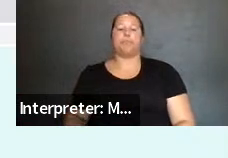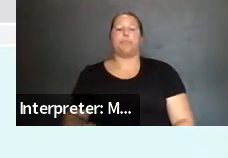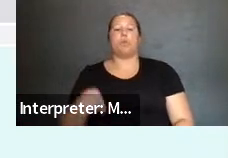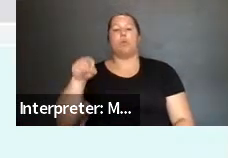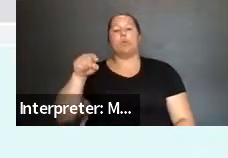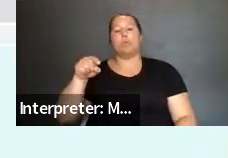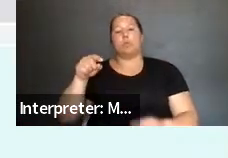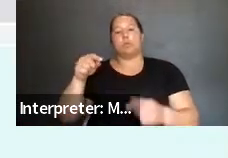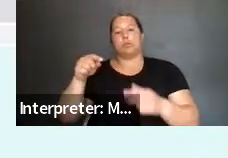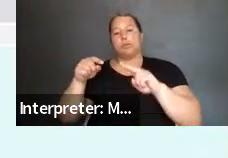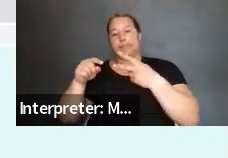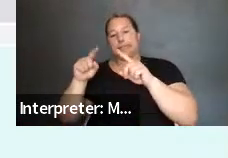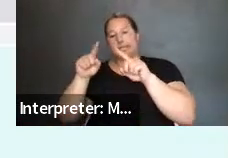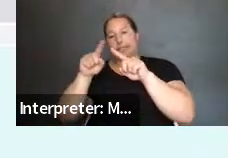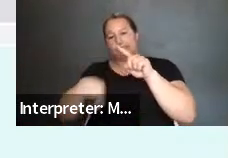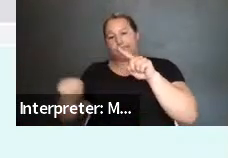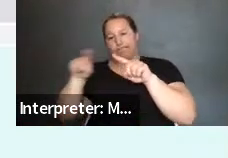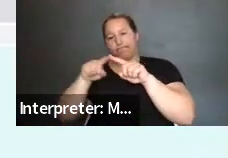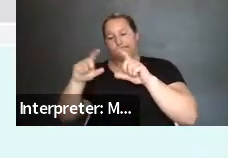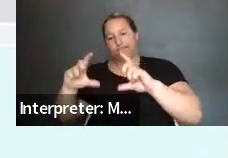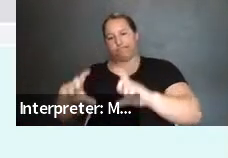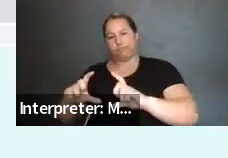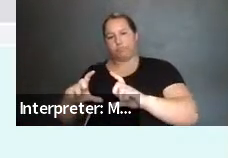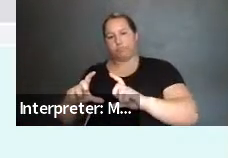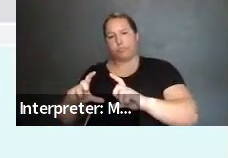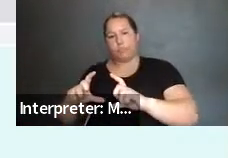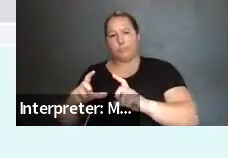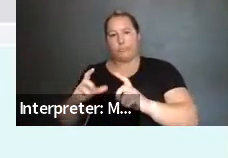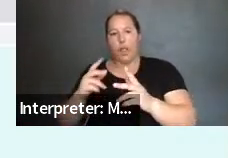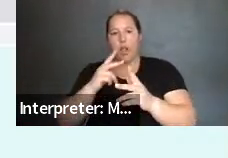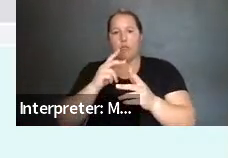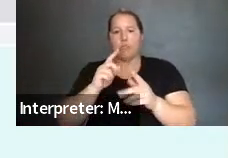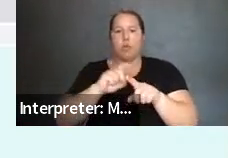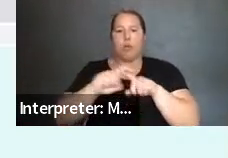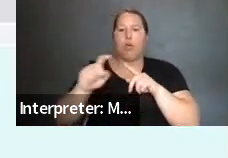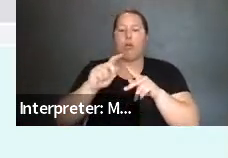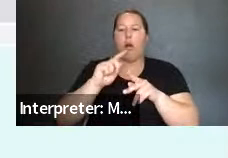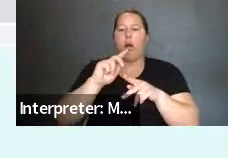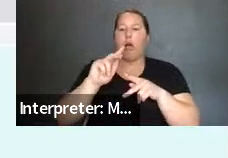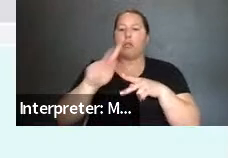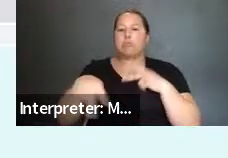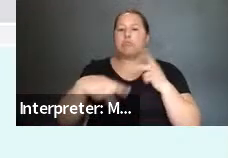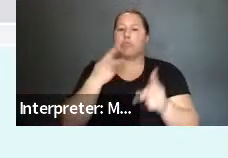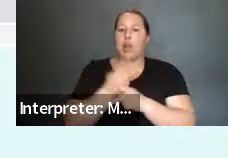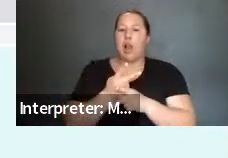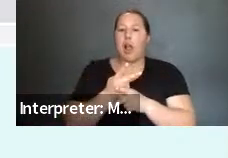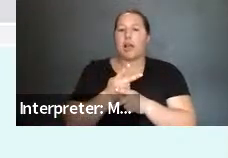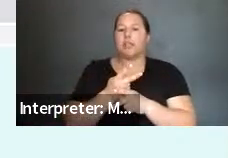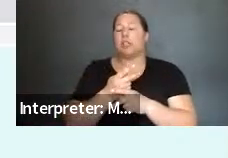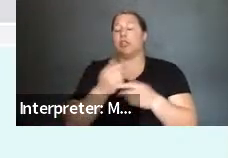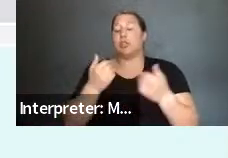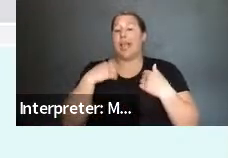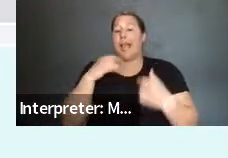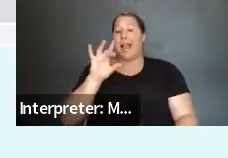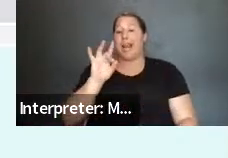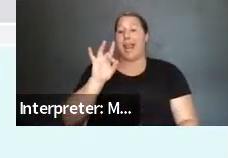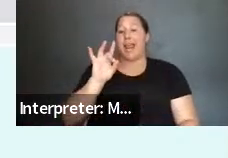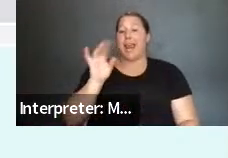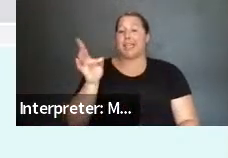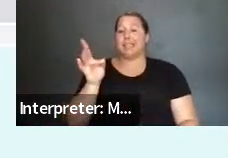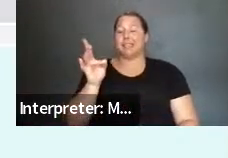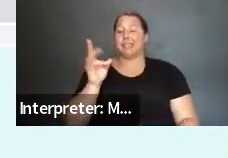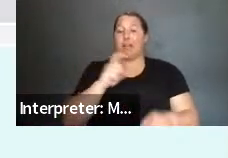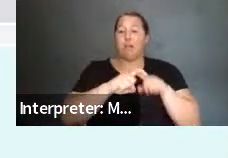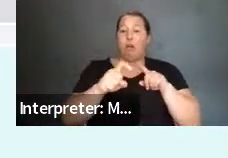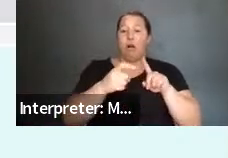they PIC alone calls or were they co-responding calls? So looking here, we had 87 calls that were PIC alone.